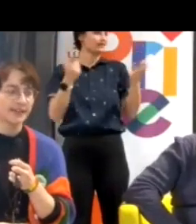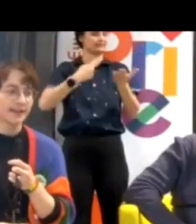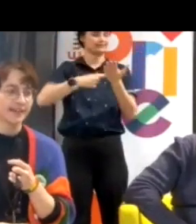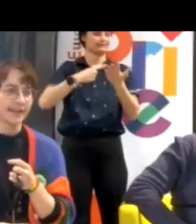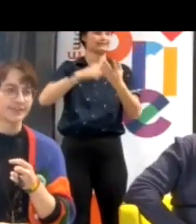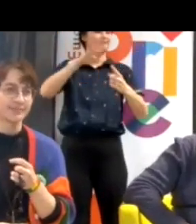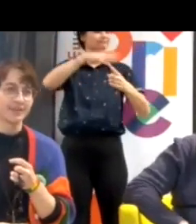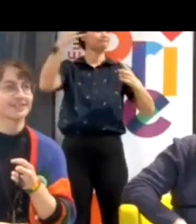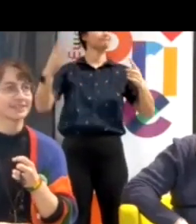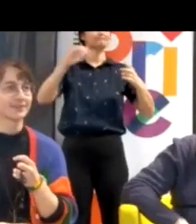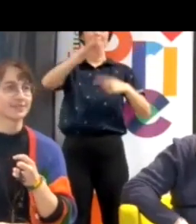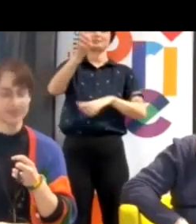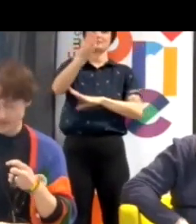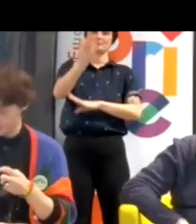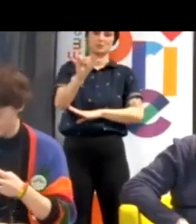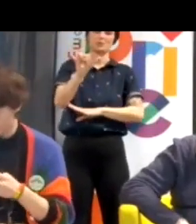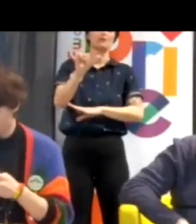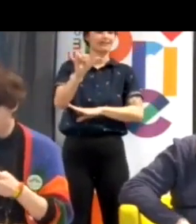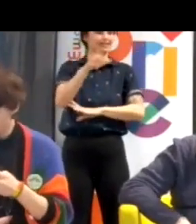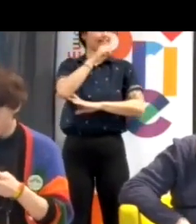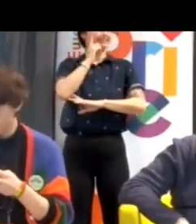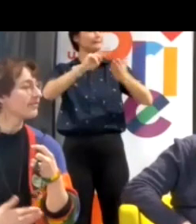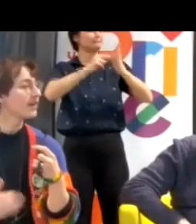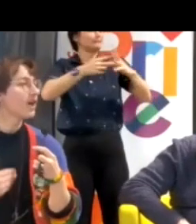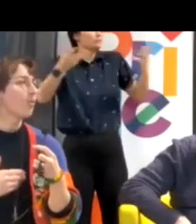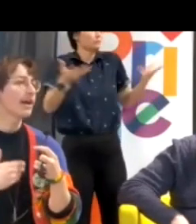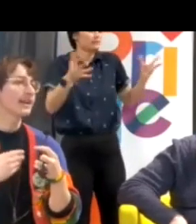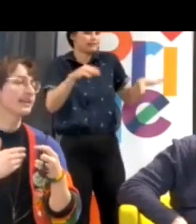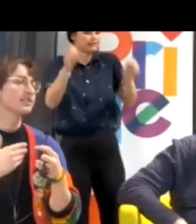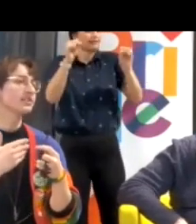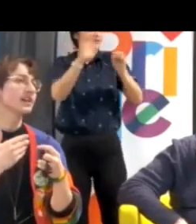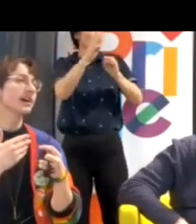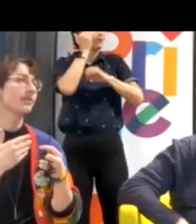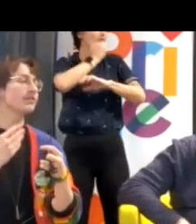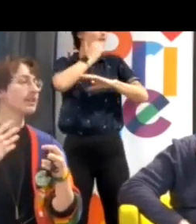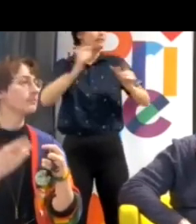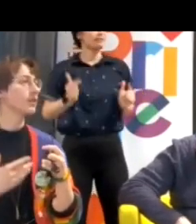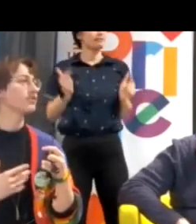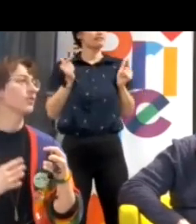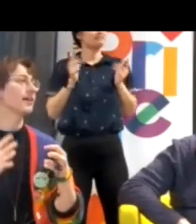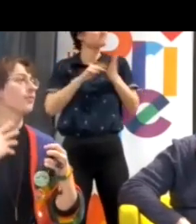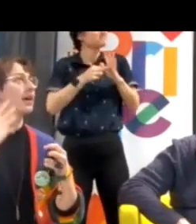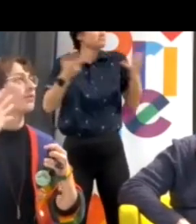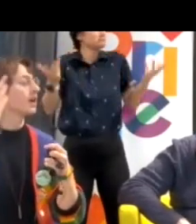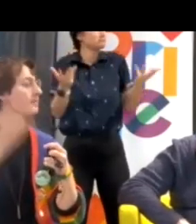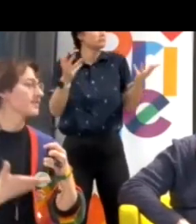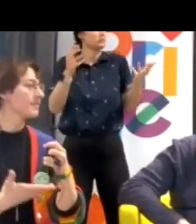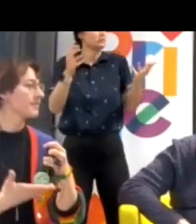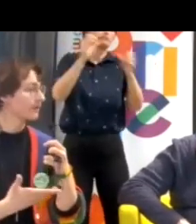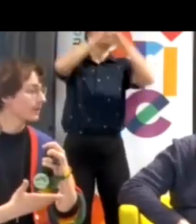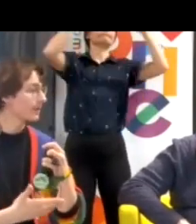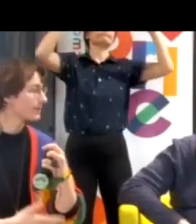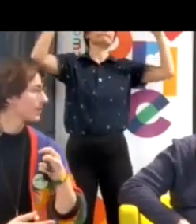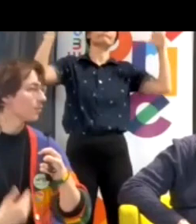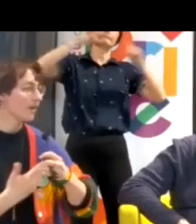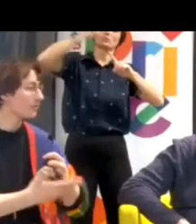joy, I think that it just makes sense for us to start with what, when you think of queer joy, what comes to mind